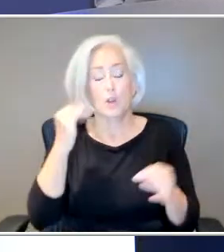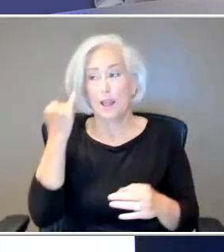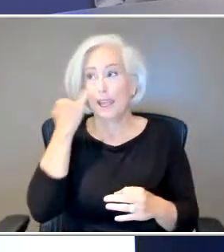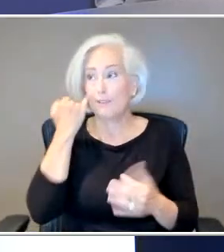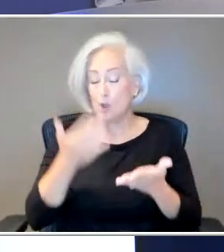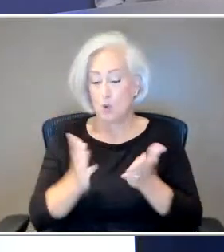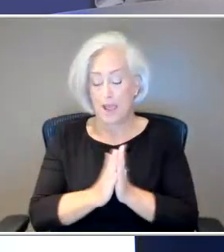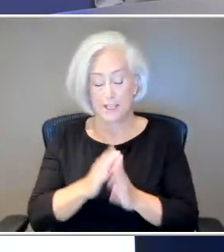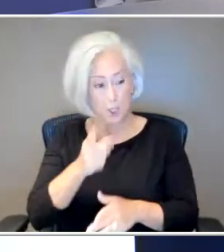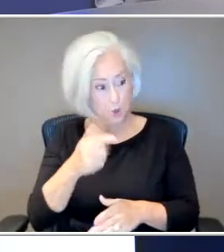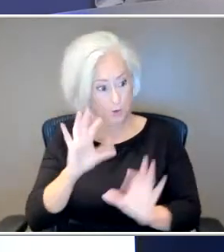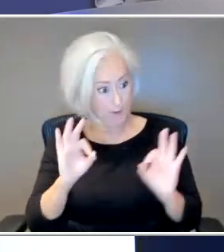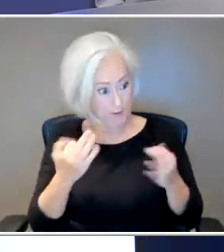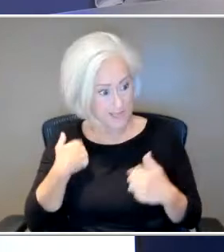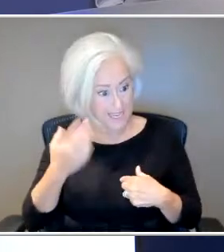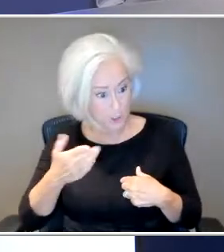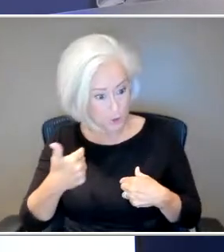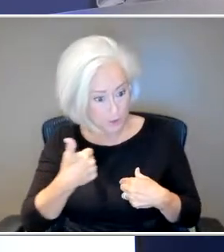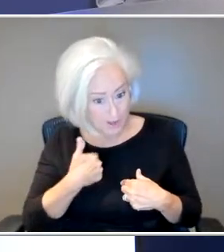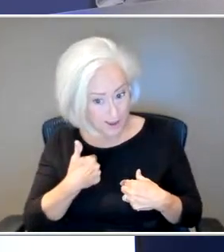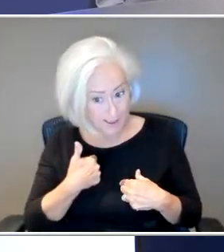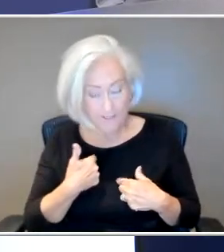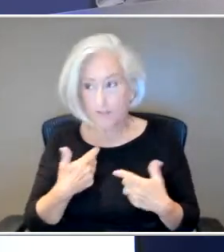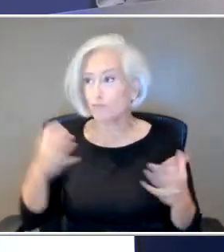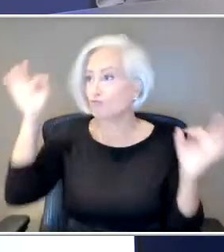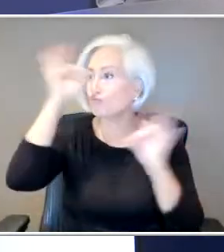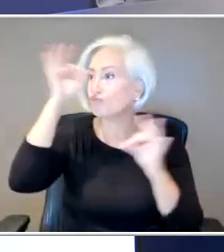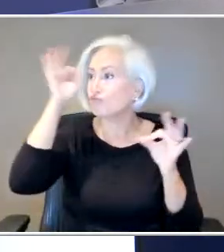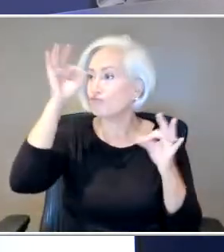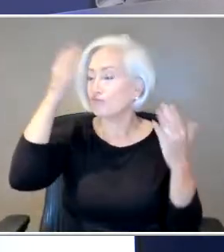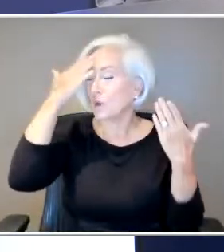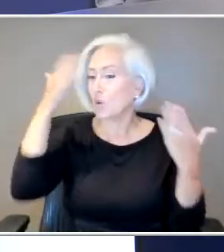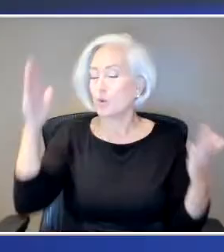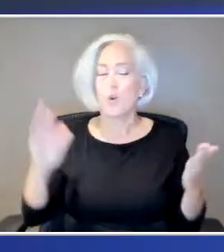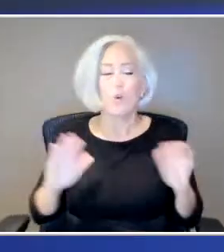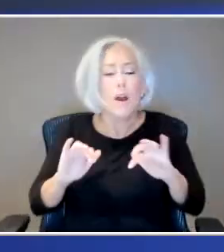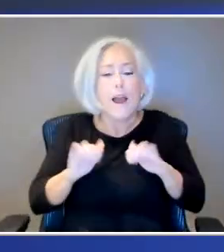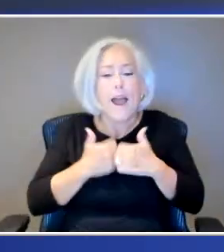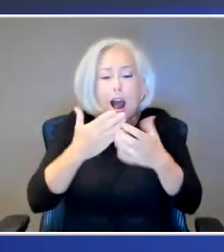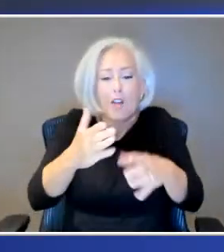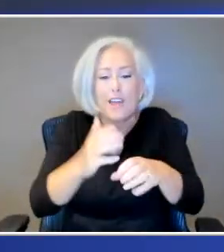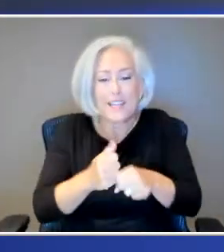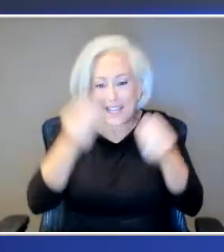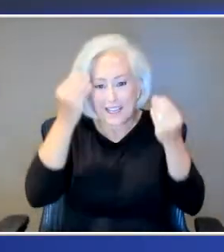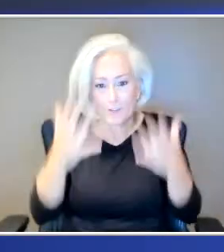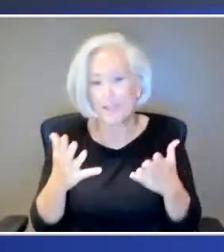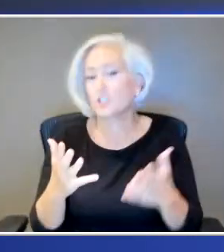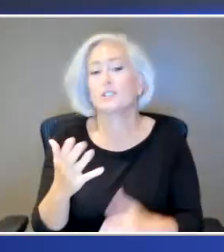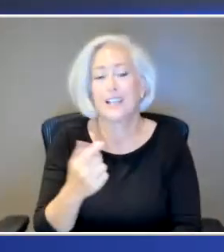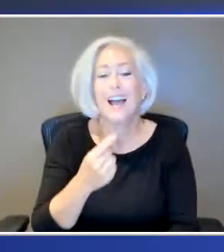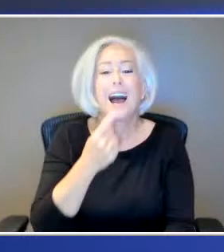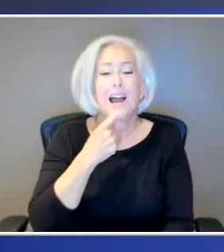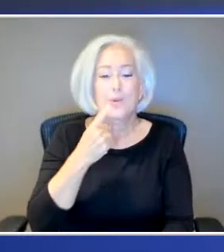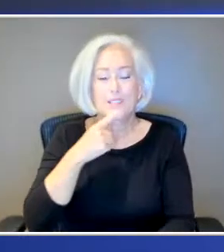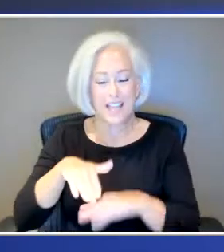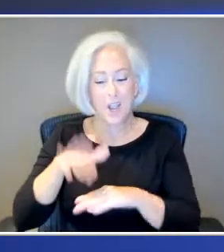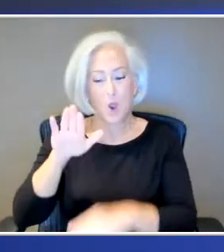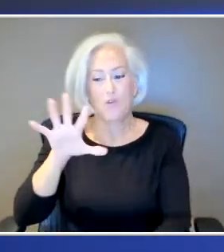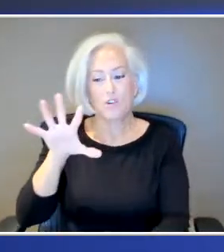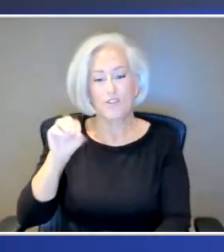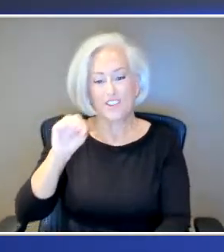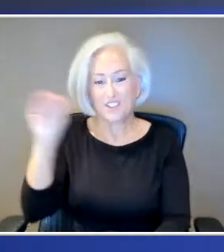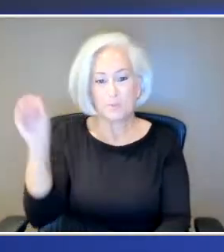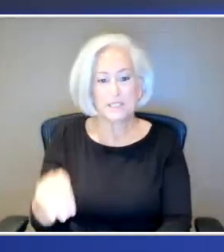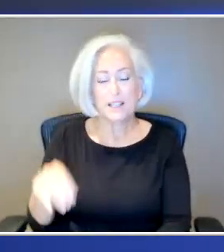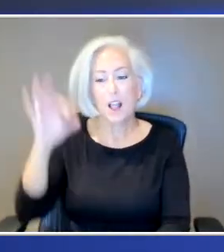I don't know. And then where do you send them to find that information? More than half of the time, it's the I don't know. I send them back to their